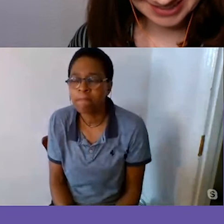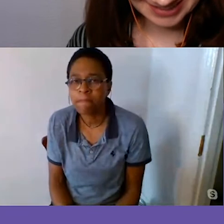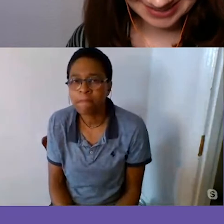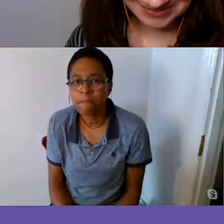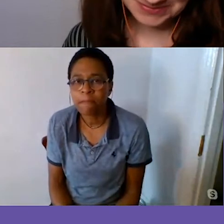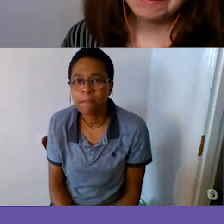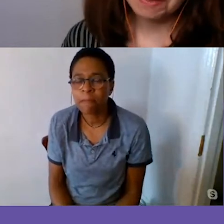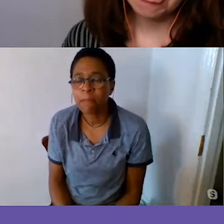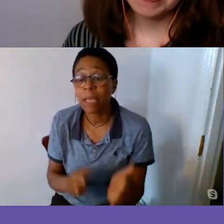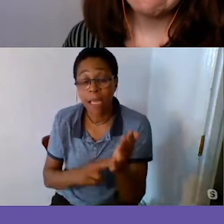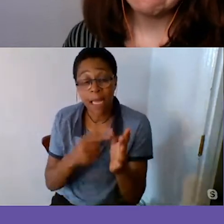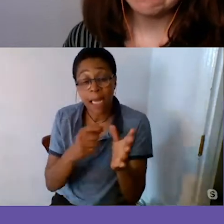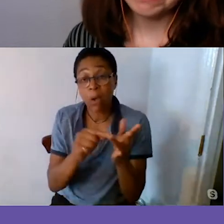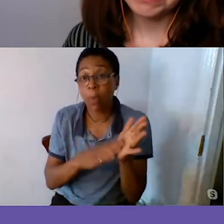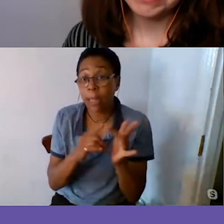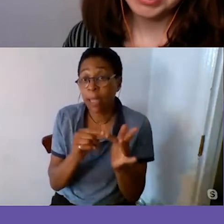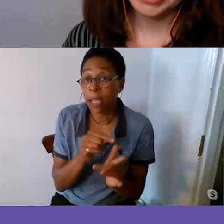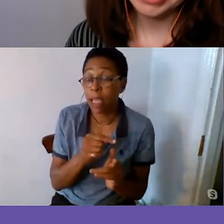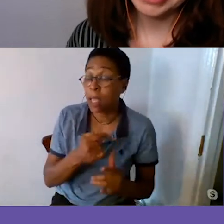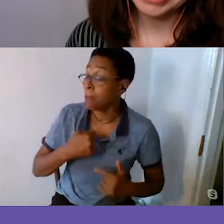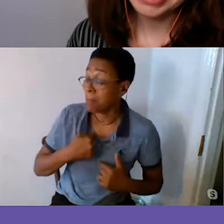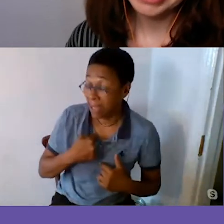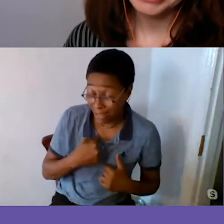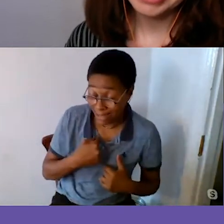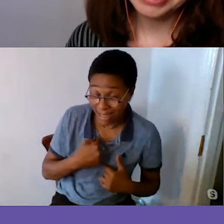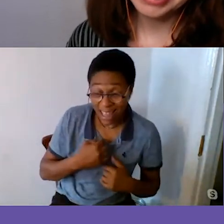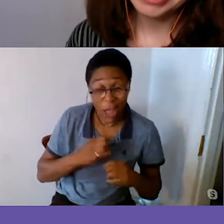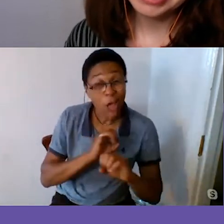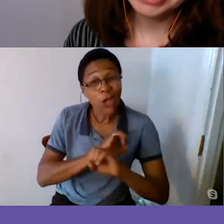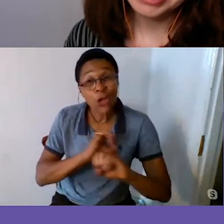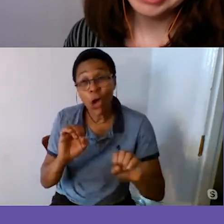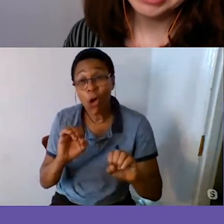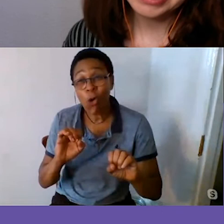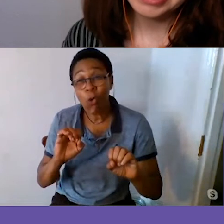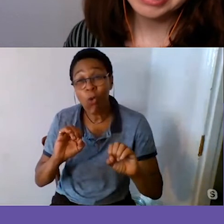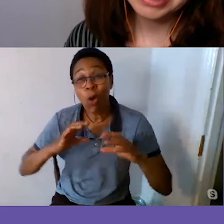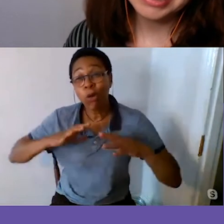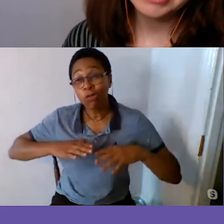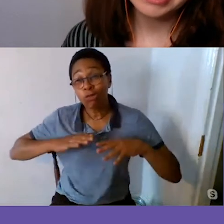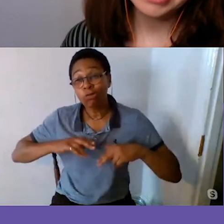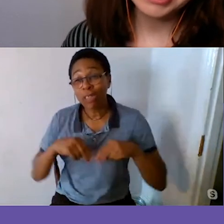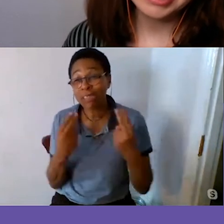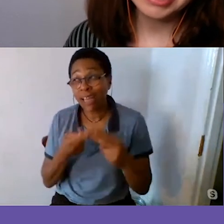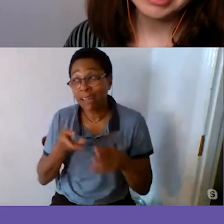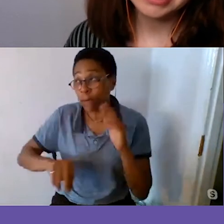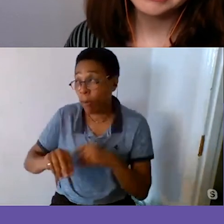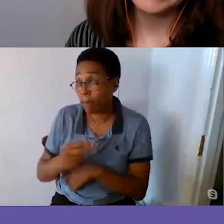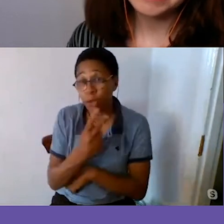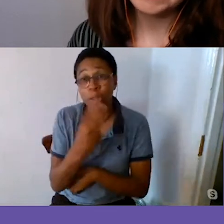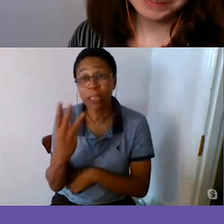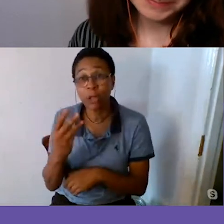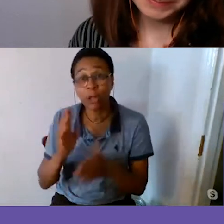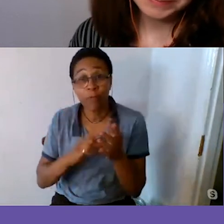Well, for me, I haven't had a day off since the 23rd of March, so you need to have a lot of energy and be able to keep